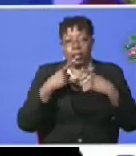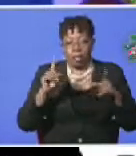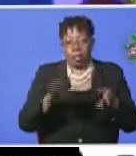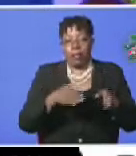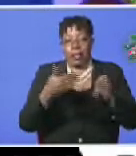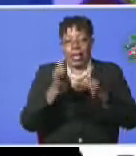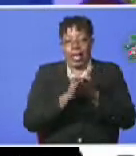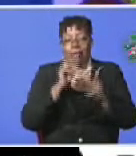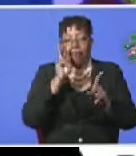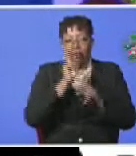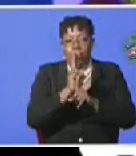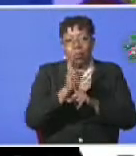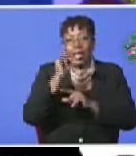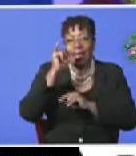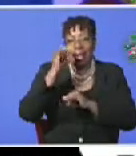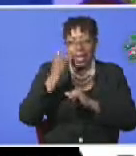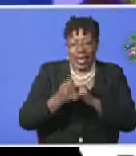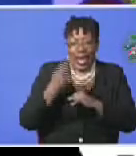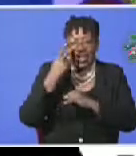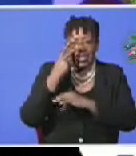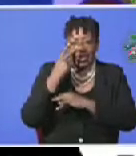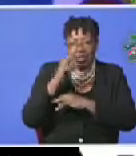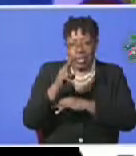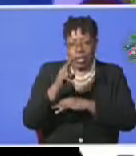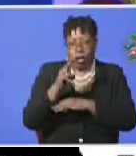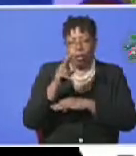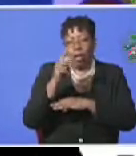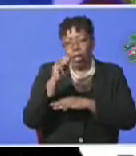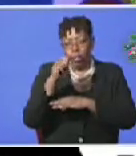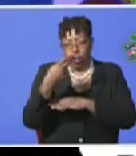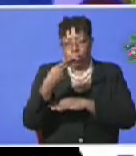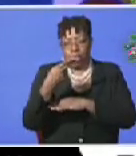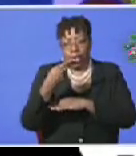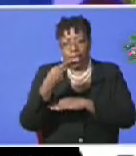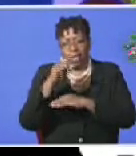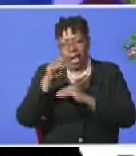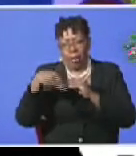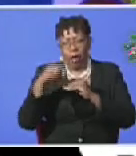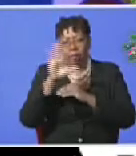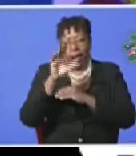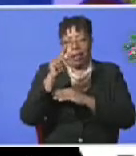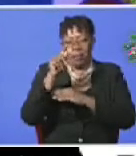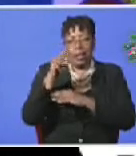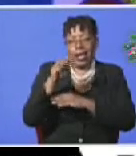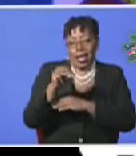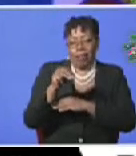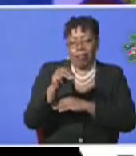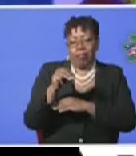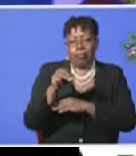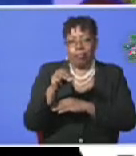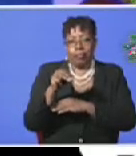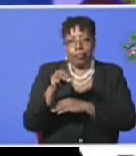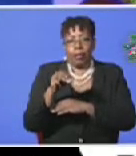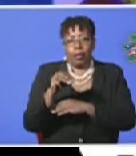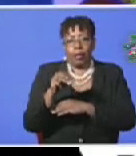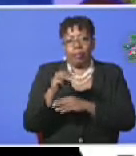say the victim was last seen on Thursday shortly after 5 a.m. Foul play is not suspected at this time,